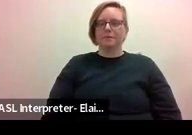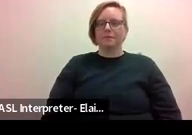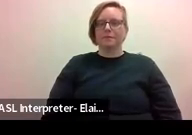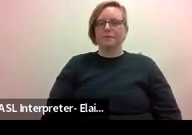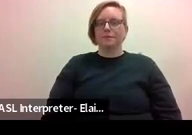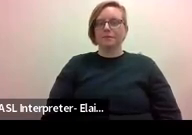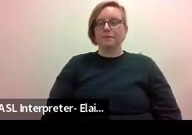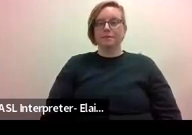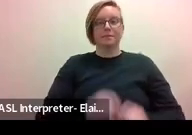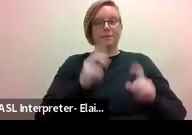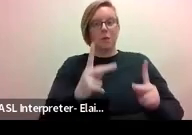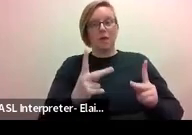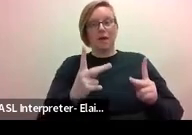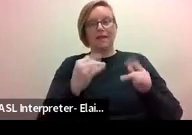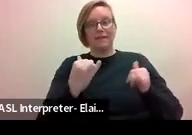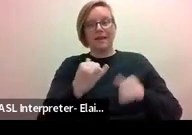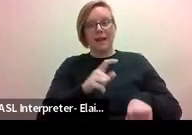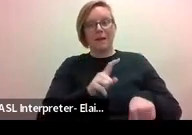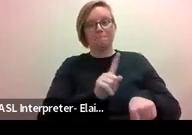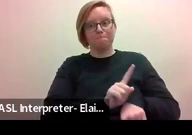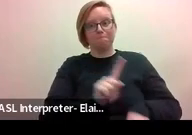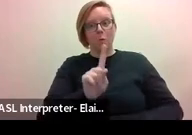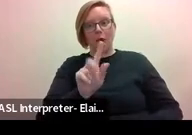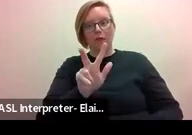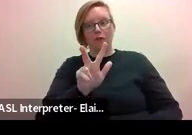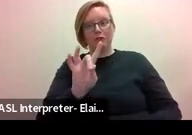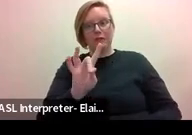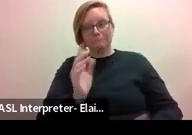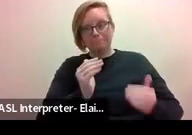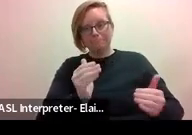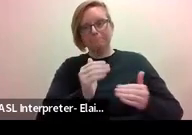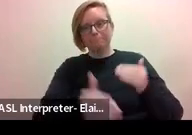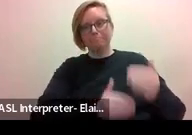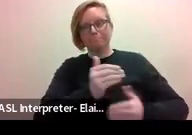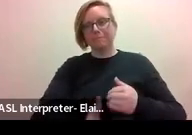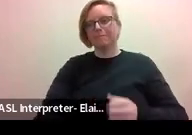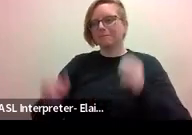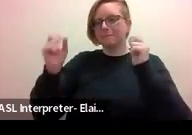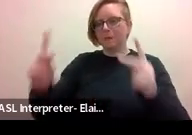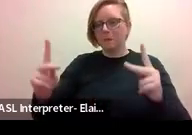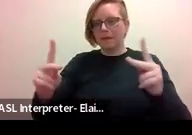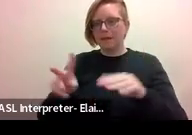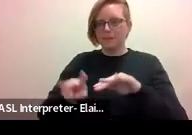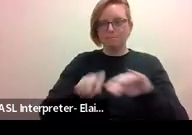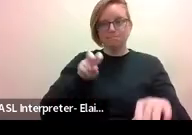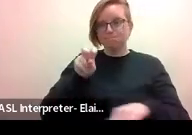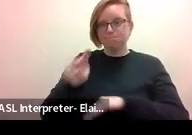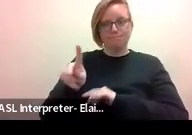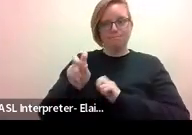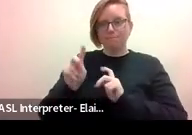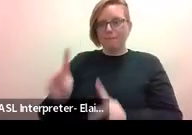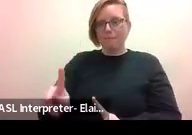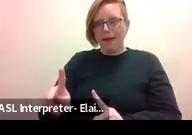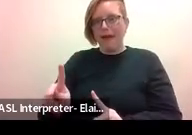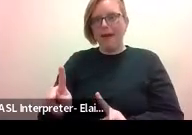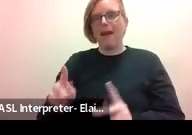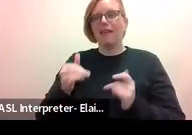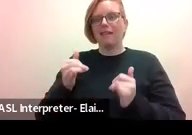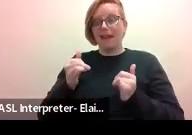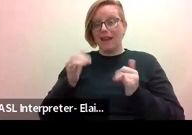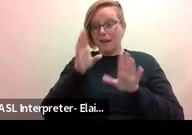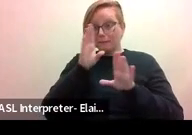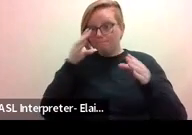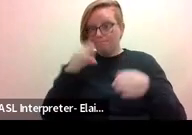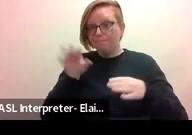Okay, it's 1:38. I think you're all ready to get going. All right, let's jump right into functional